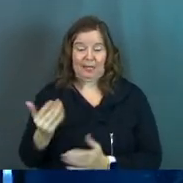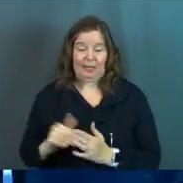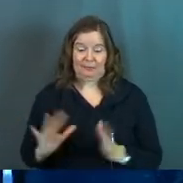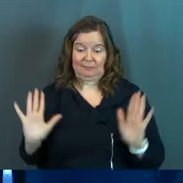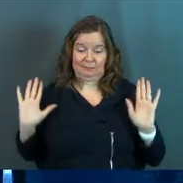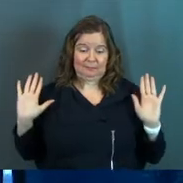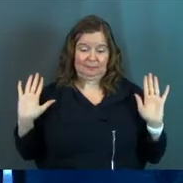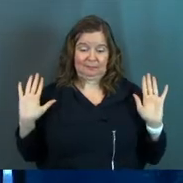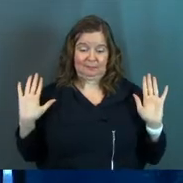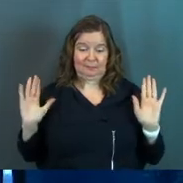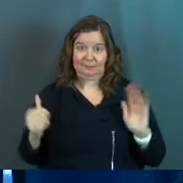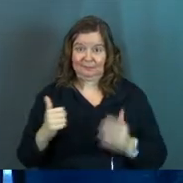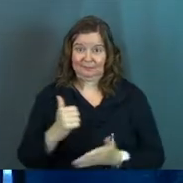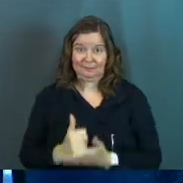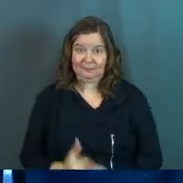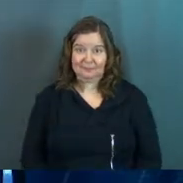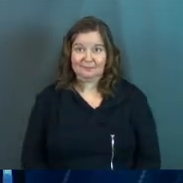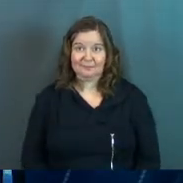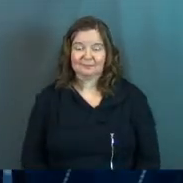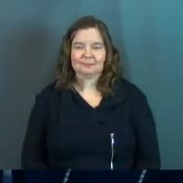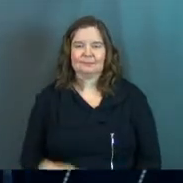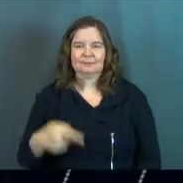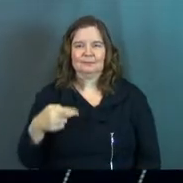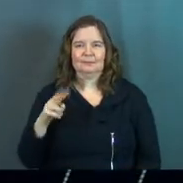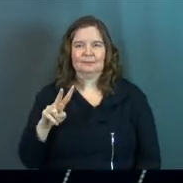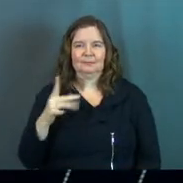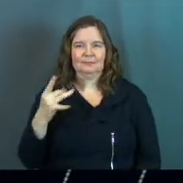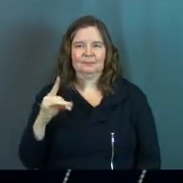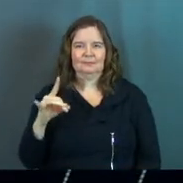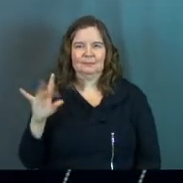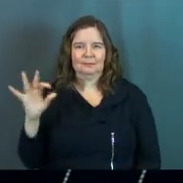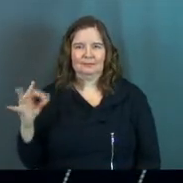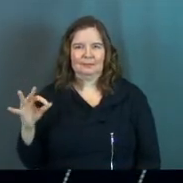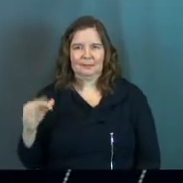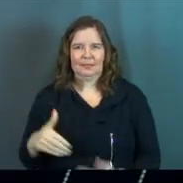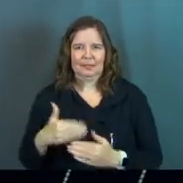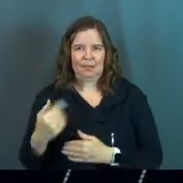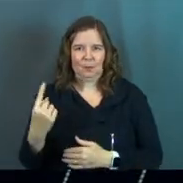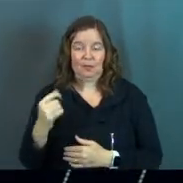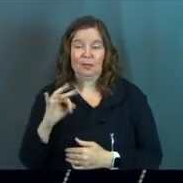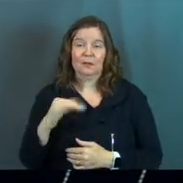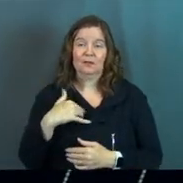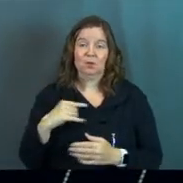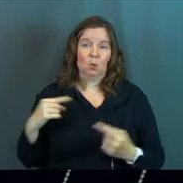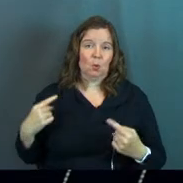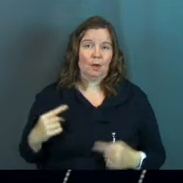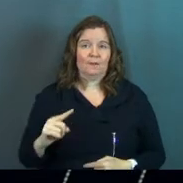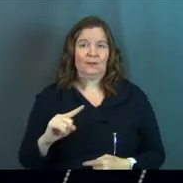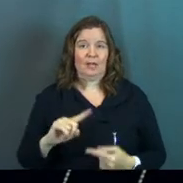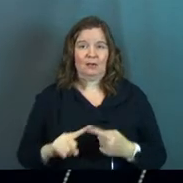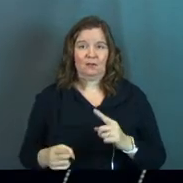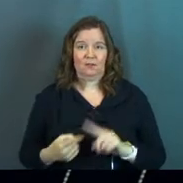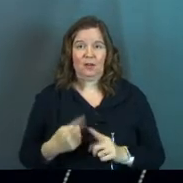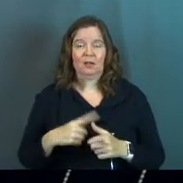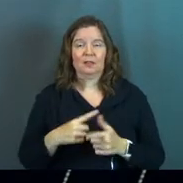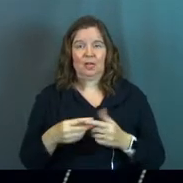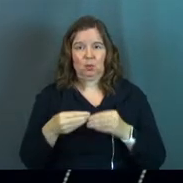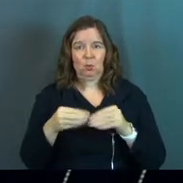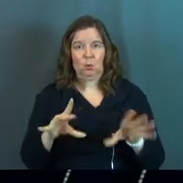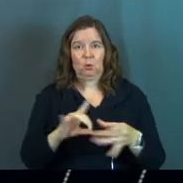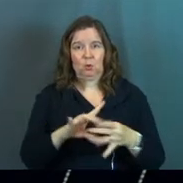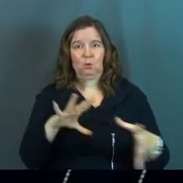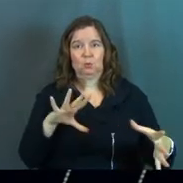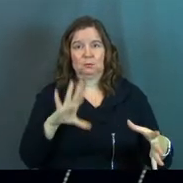again. Amen. Proverbs 18:19 is the next one. If you offend friends, then you will lose